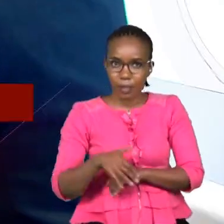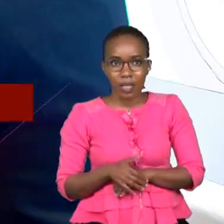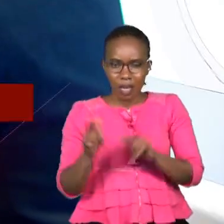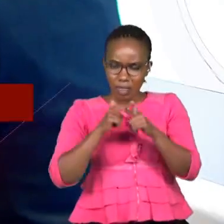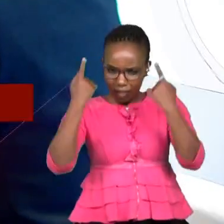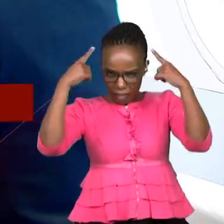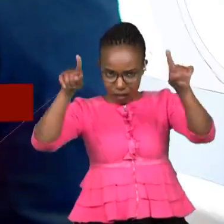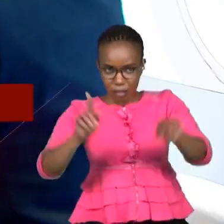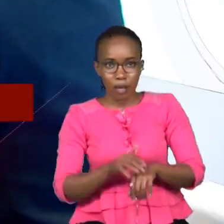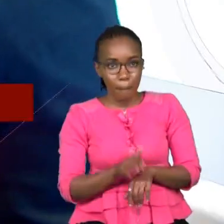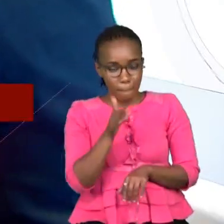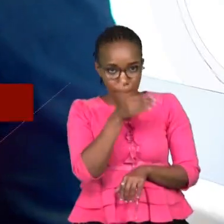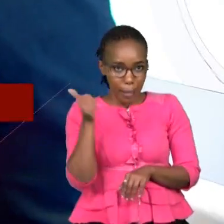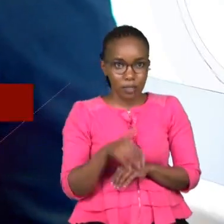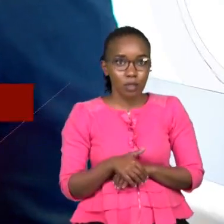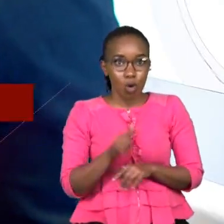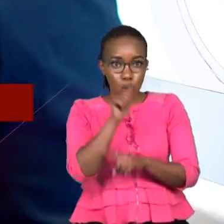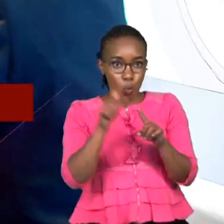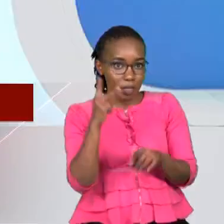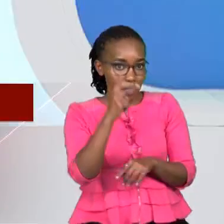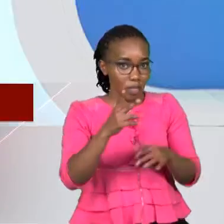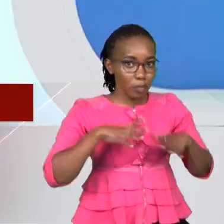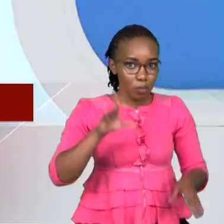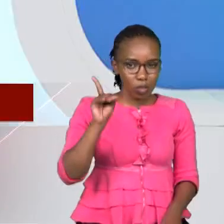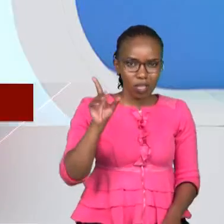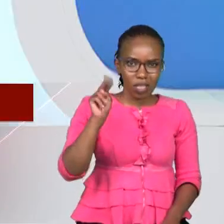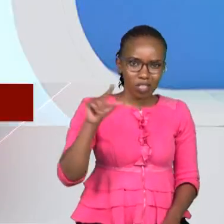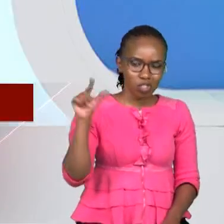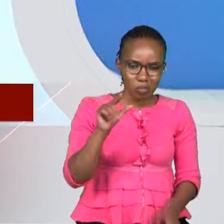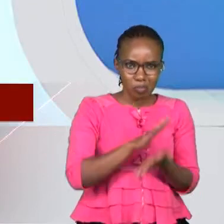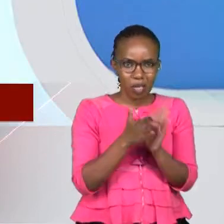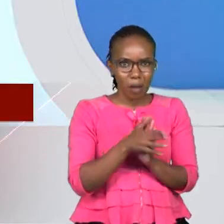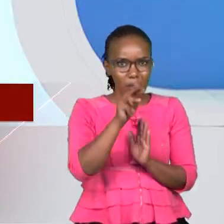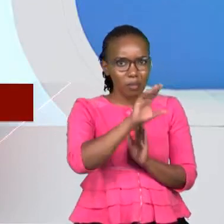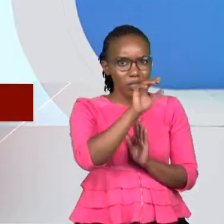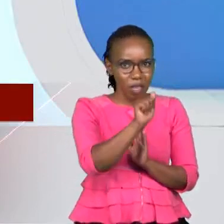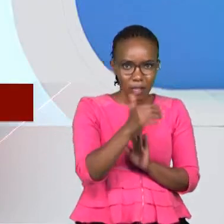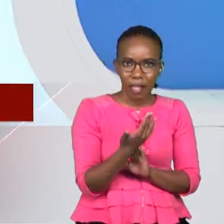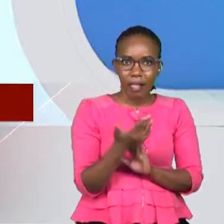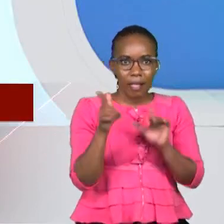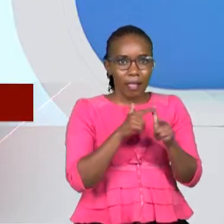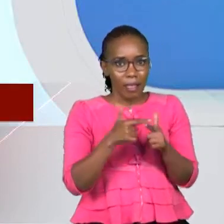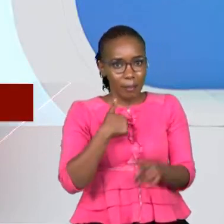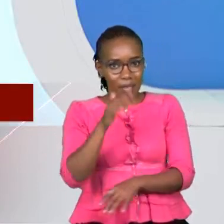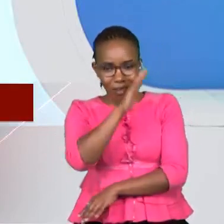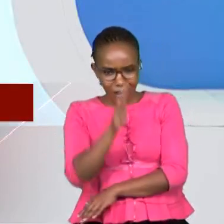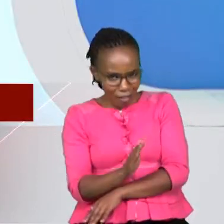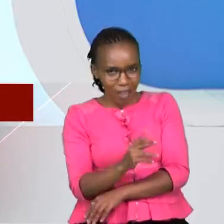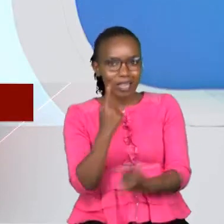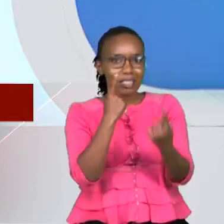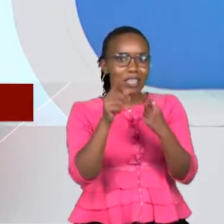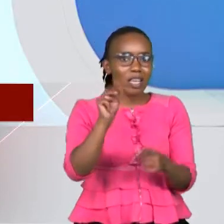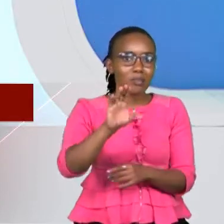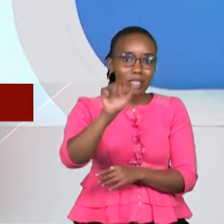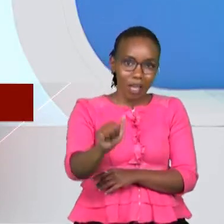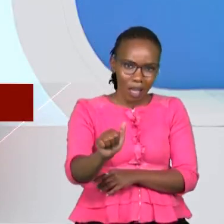success. So the best is when I see people like DNG going for the MCA, you know, starting from the grassroots, I never say the MCA is a very... In fact, if